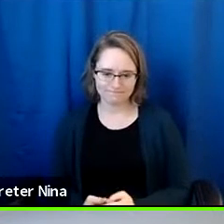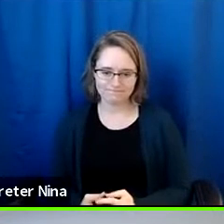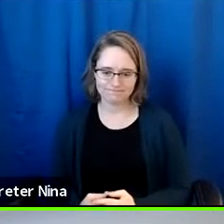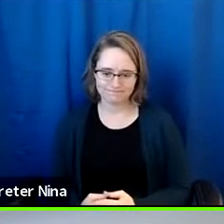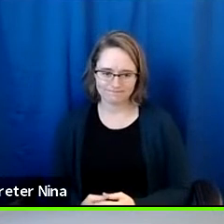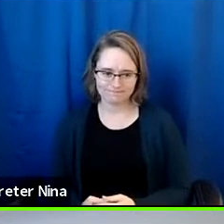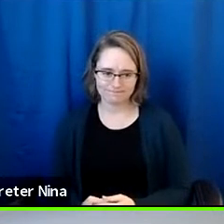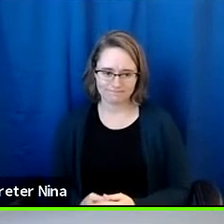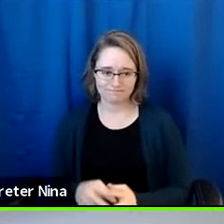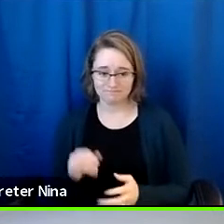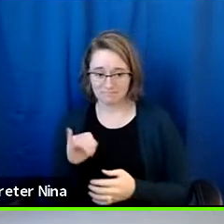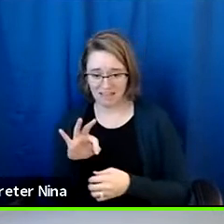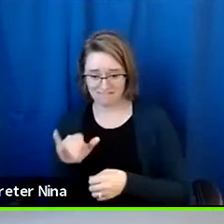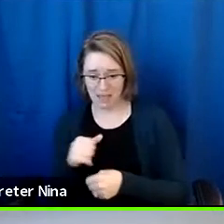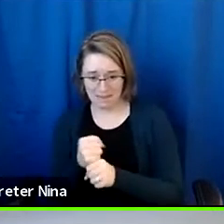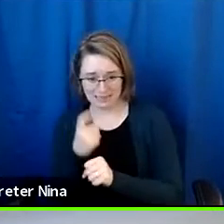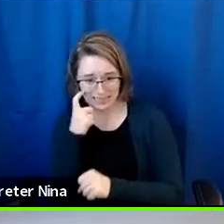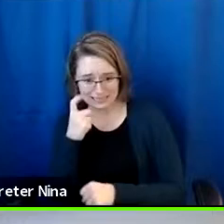If that makes any sense.